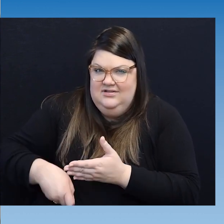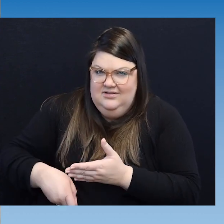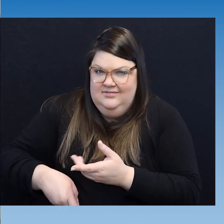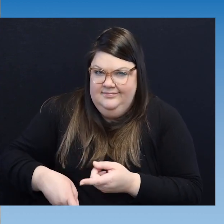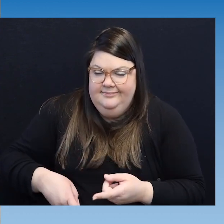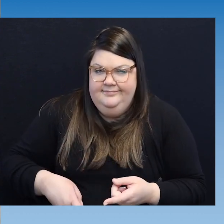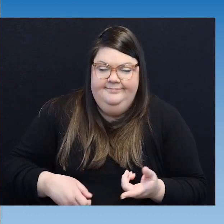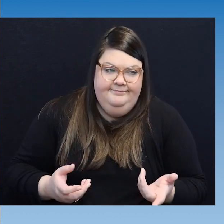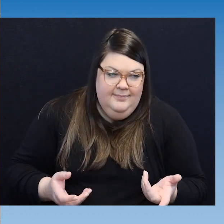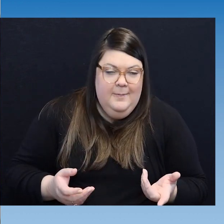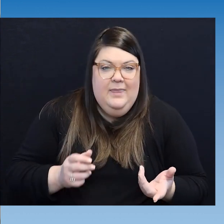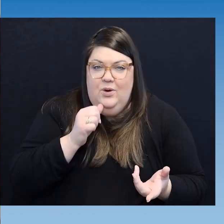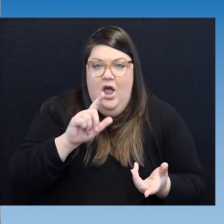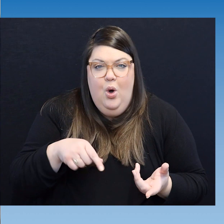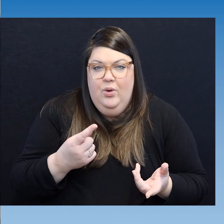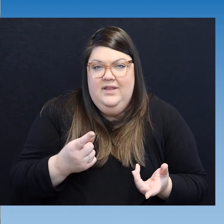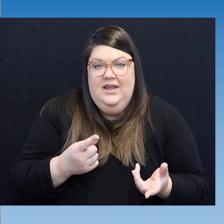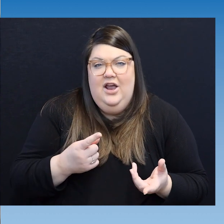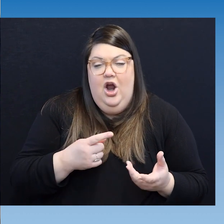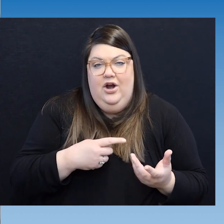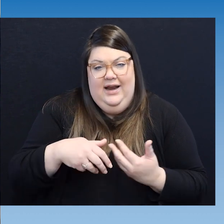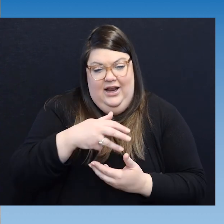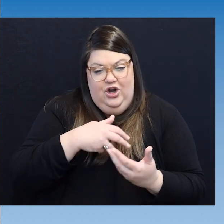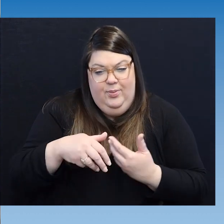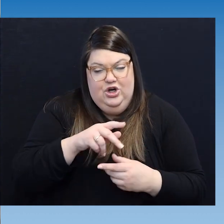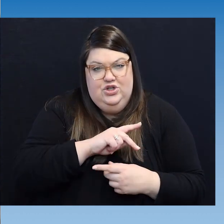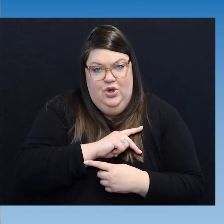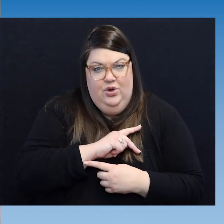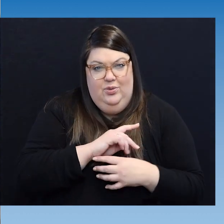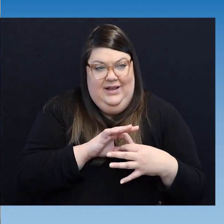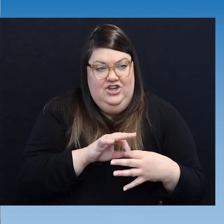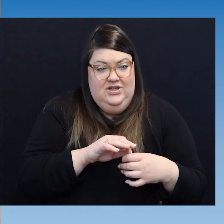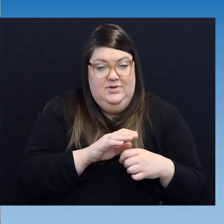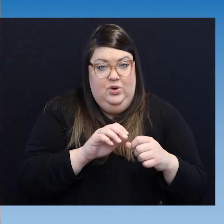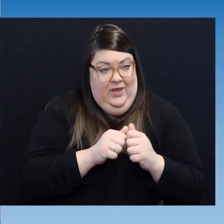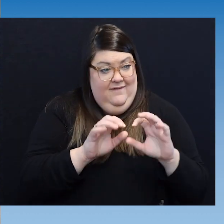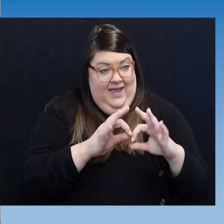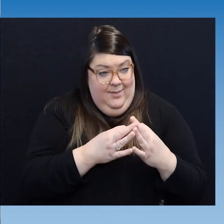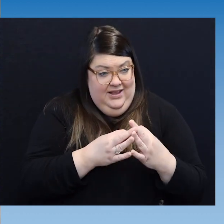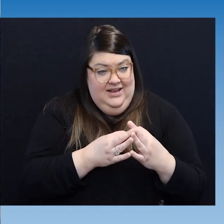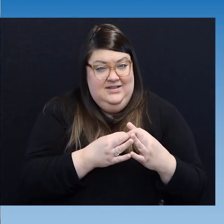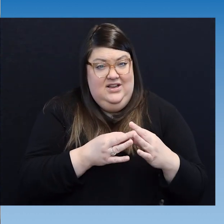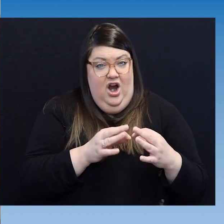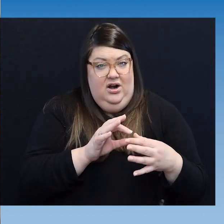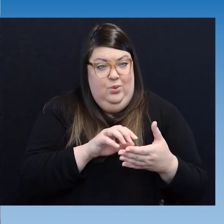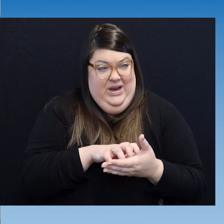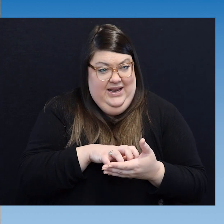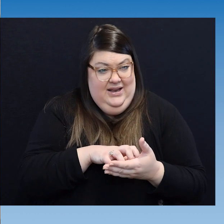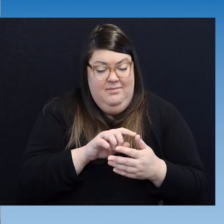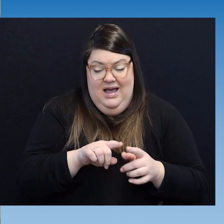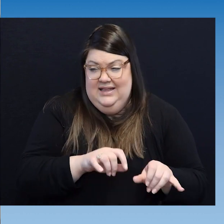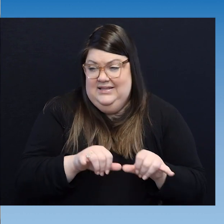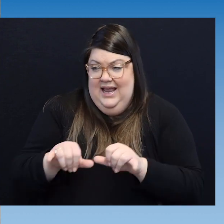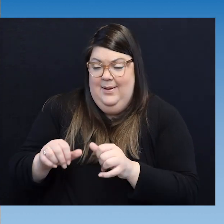are interpersonal relationships then on a familial level being severed, but also the relationships